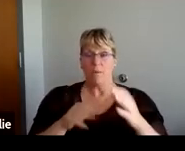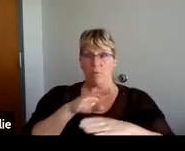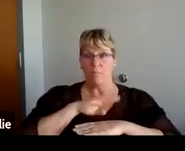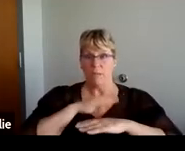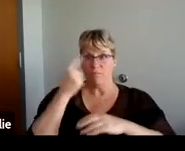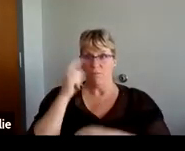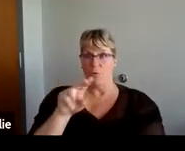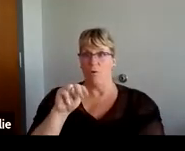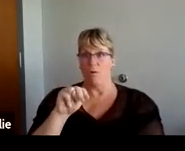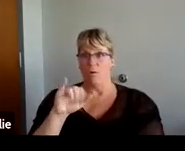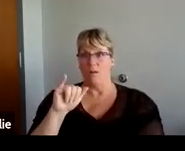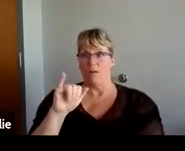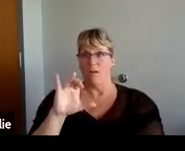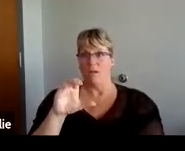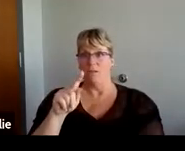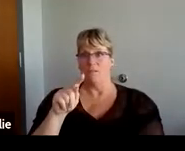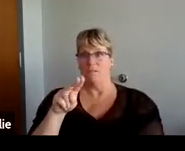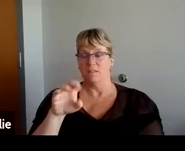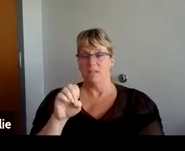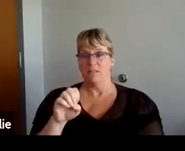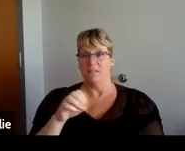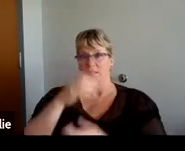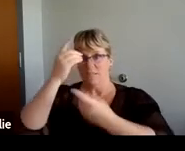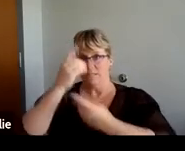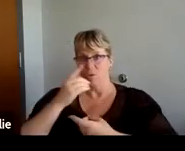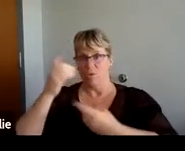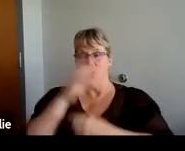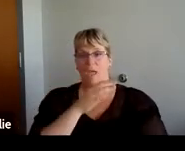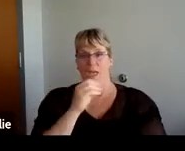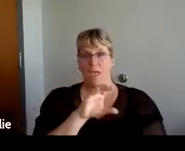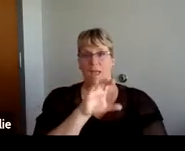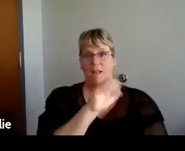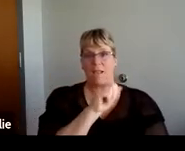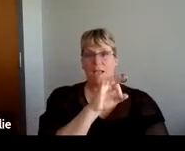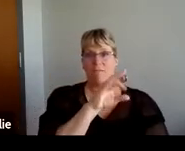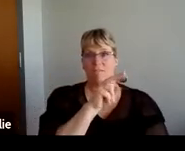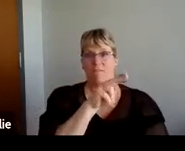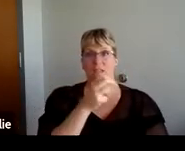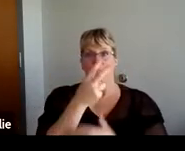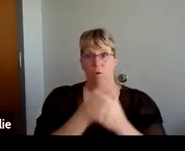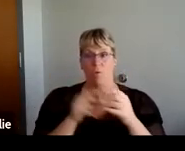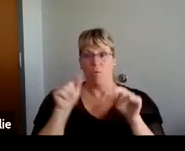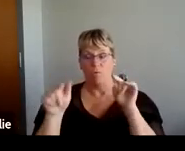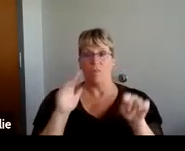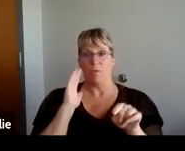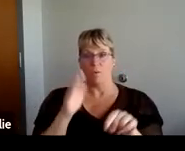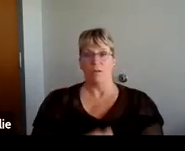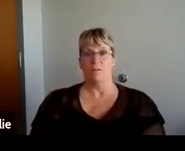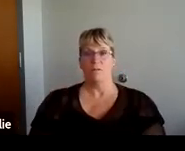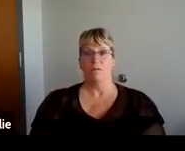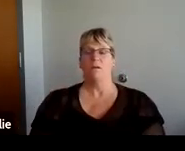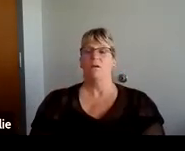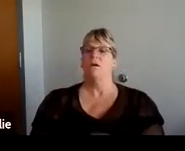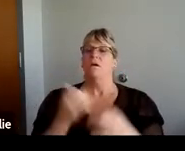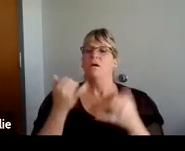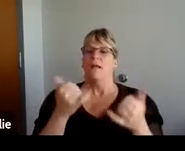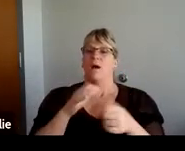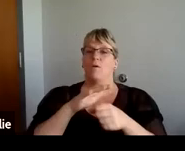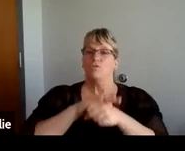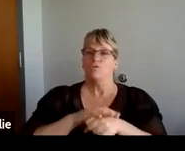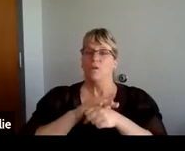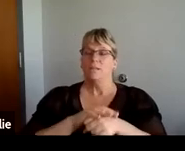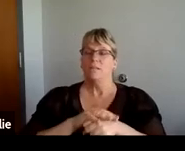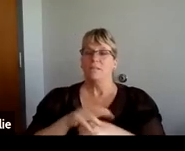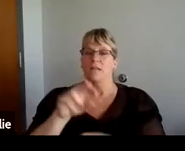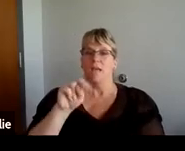nicotine use disorder, as well as caffeine use disorder. What about stress? Well, the NPY gene